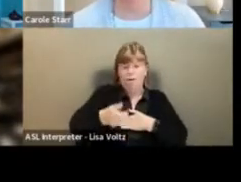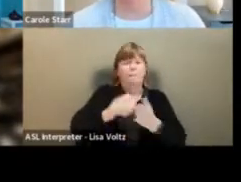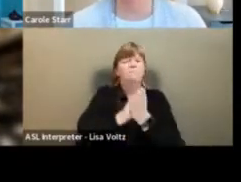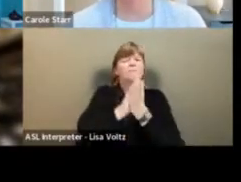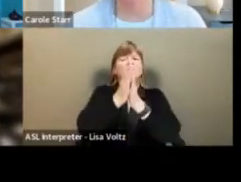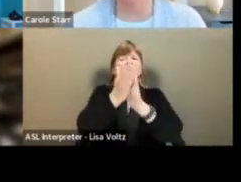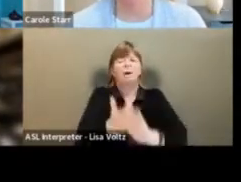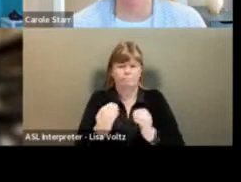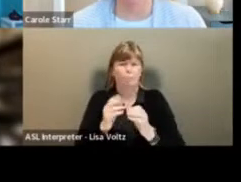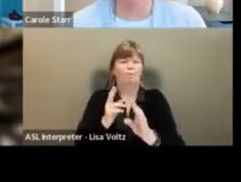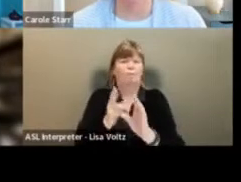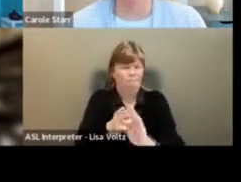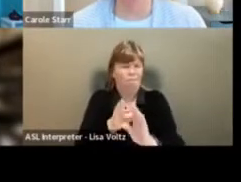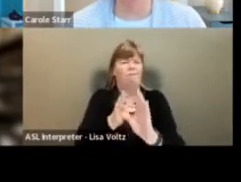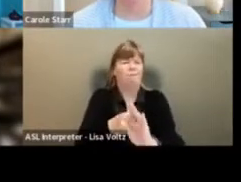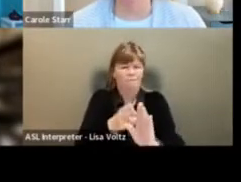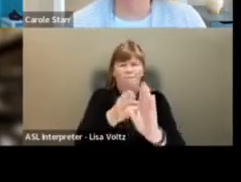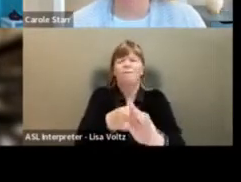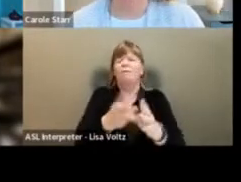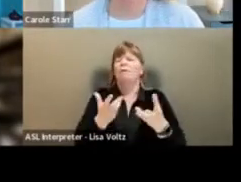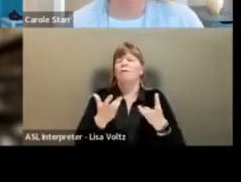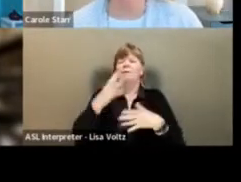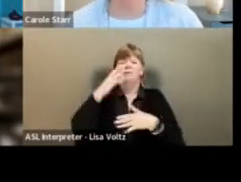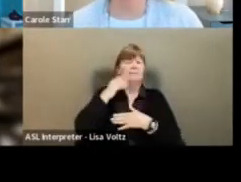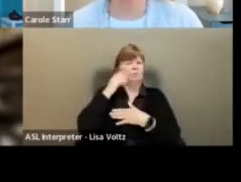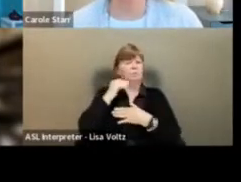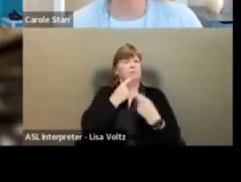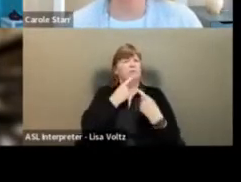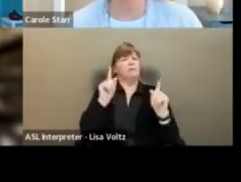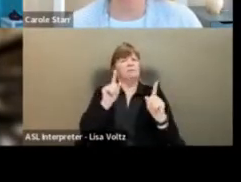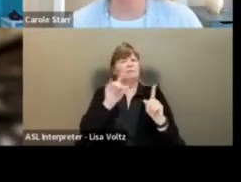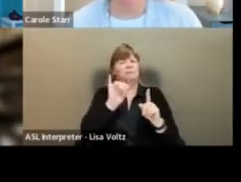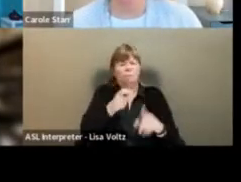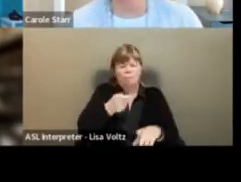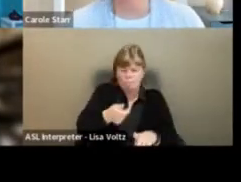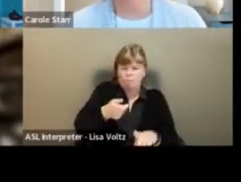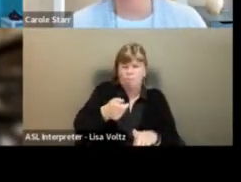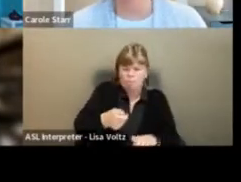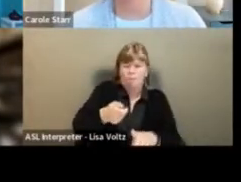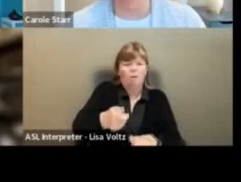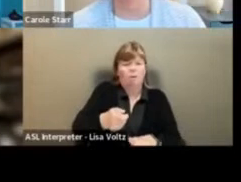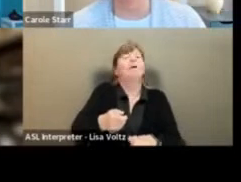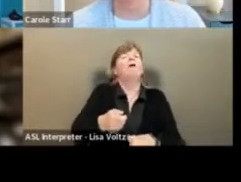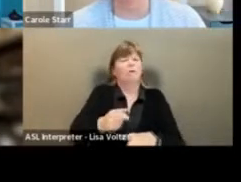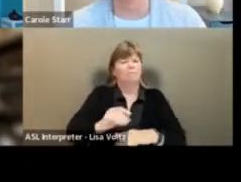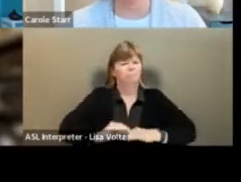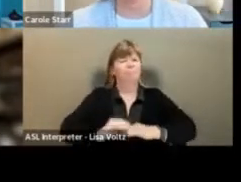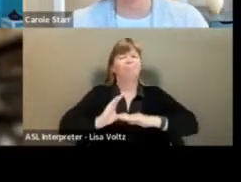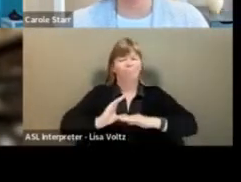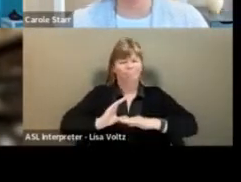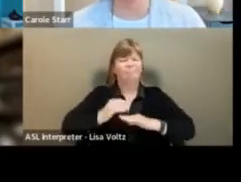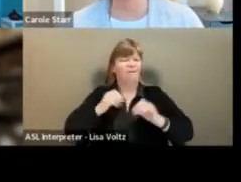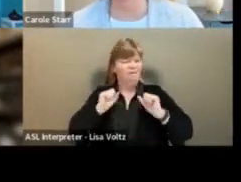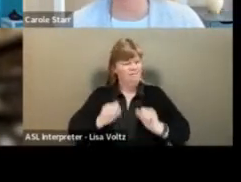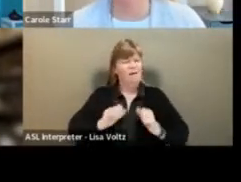more participation and experiencing success at those little things. It gave me the confidence that I could eventually